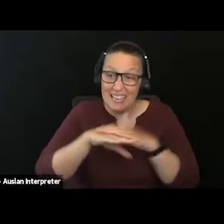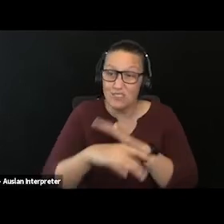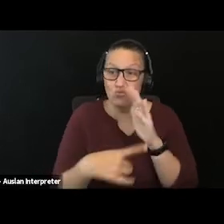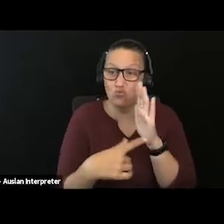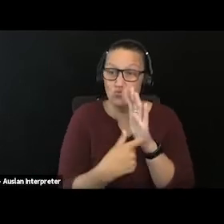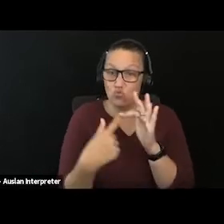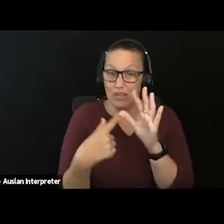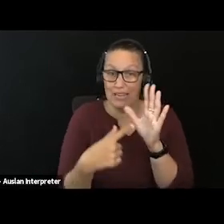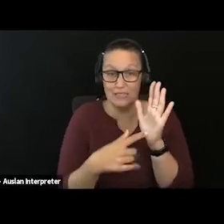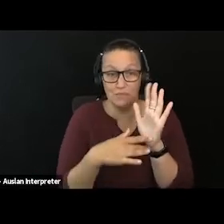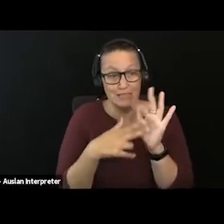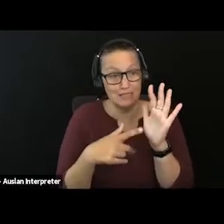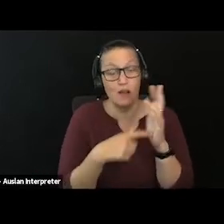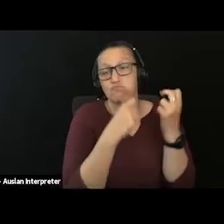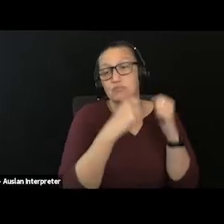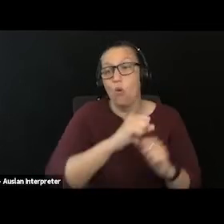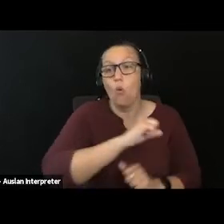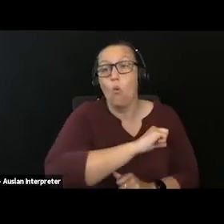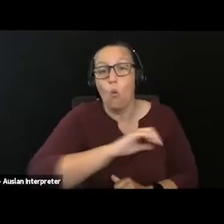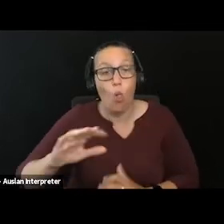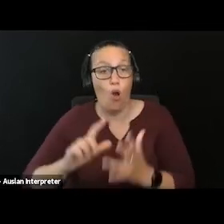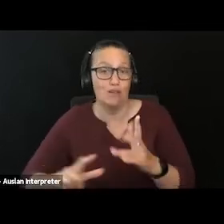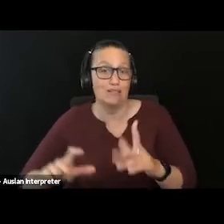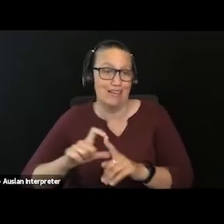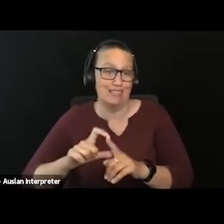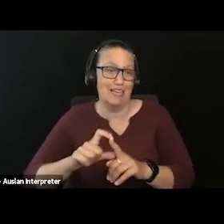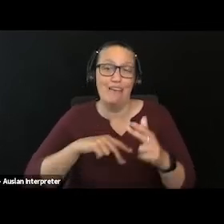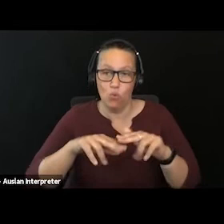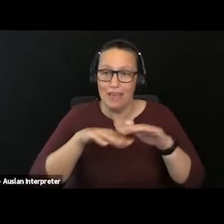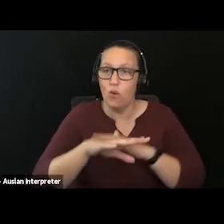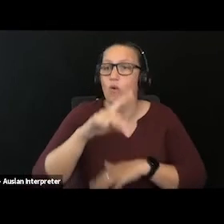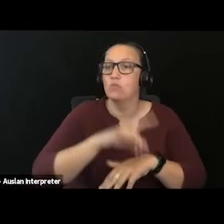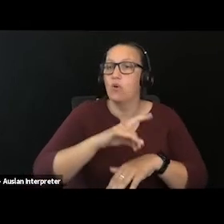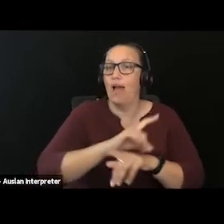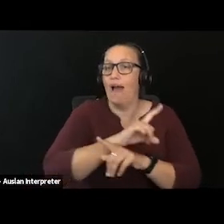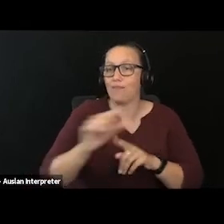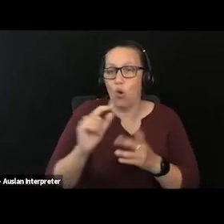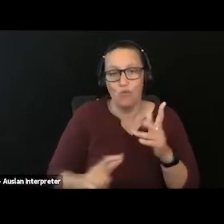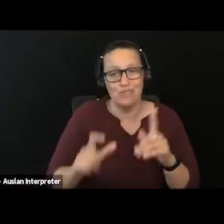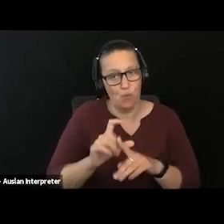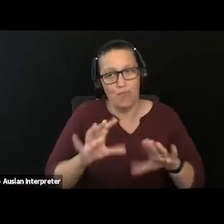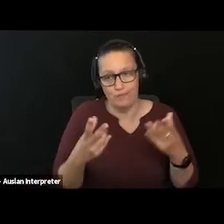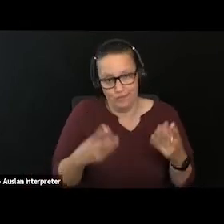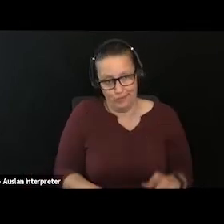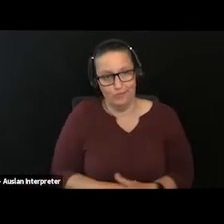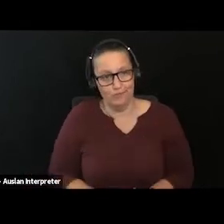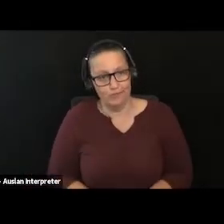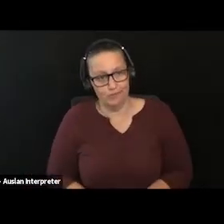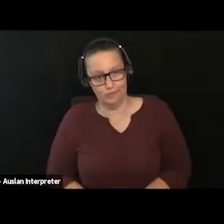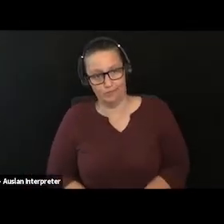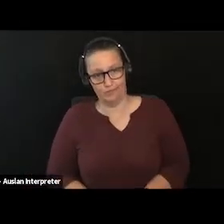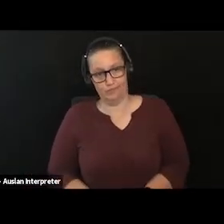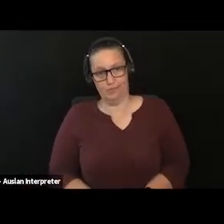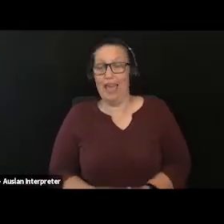all types of overdose. This is hospitalizations for non-fatal overdose, as well as emergency department admissions. And